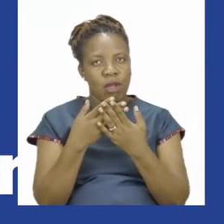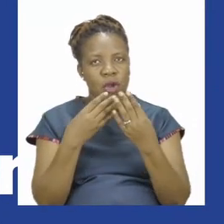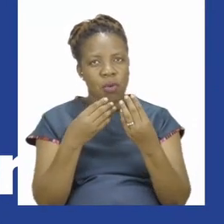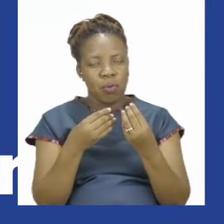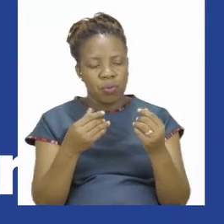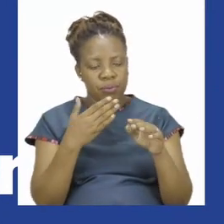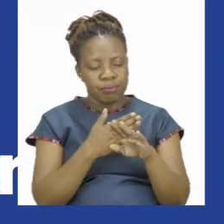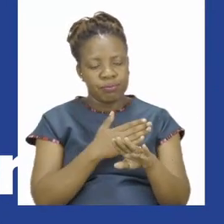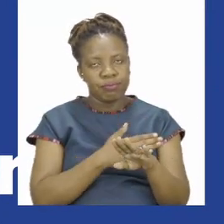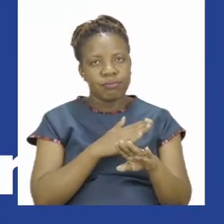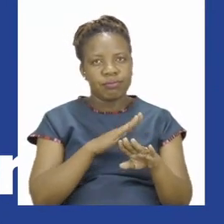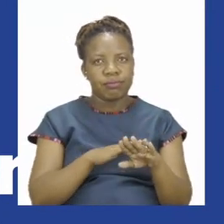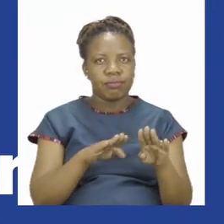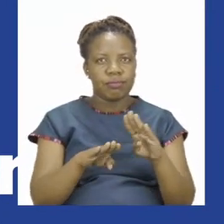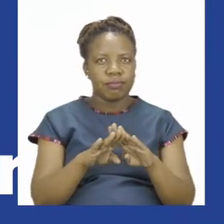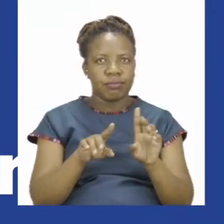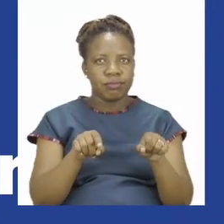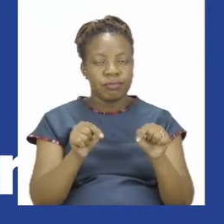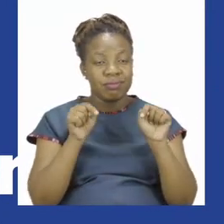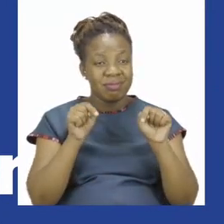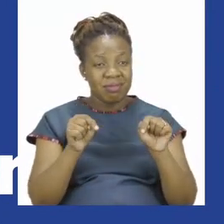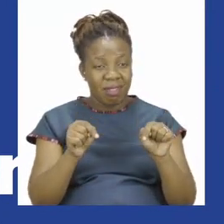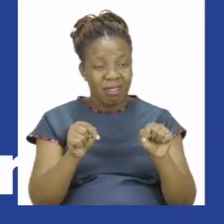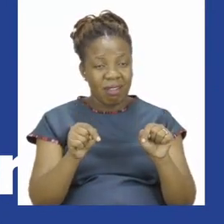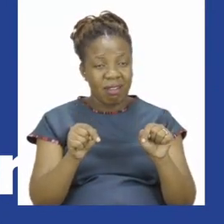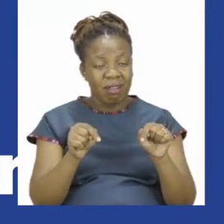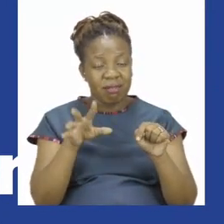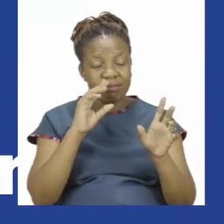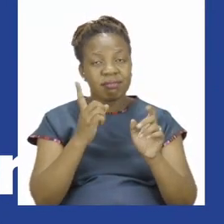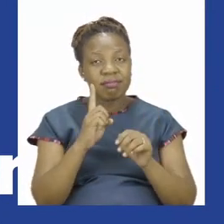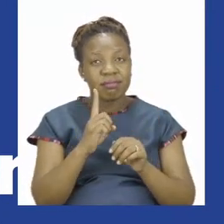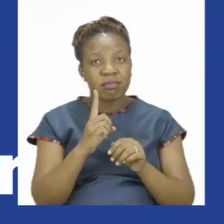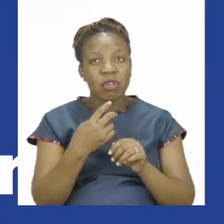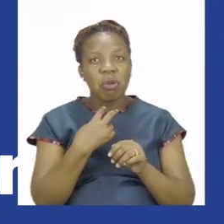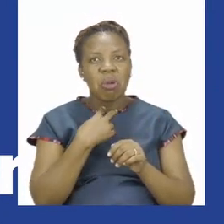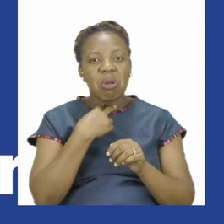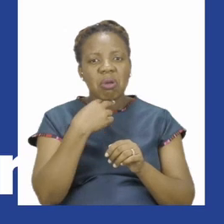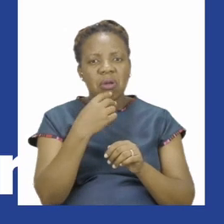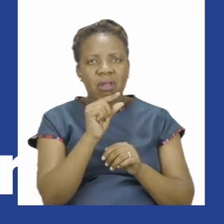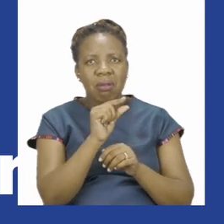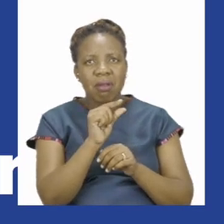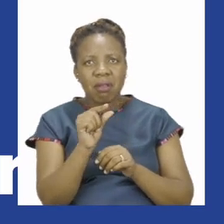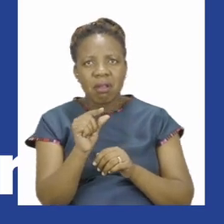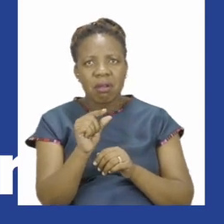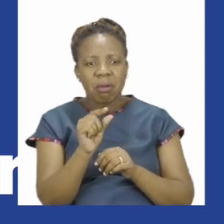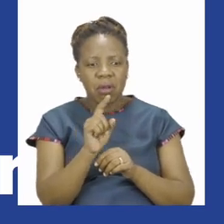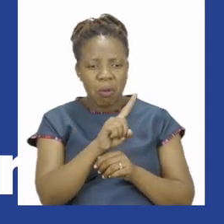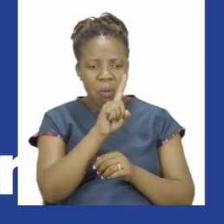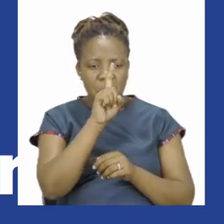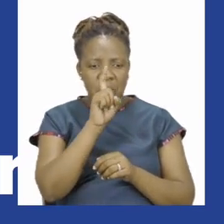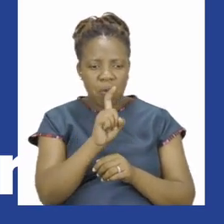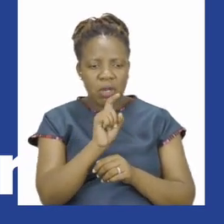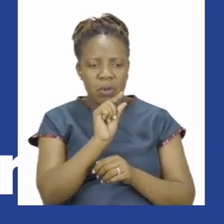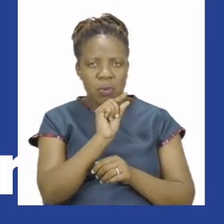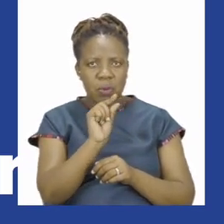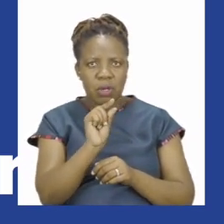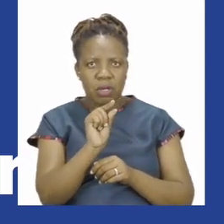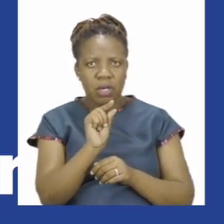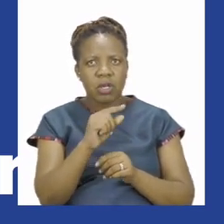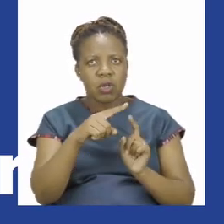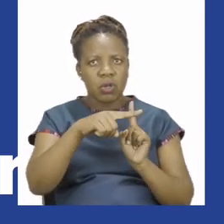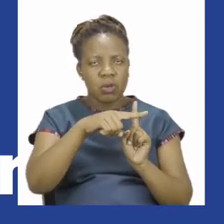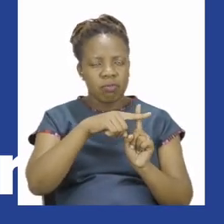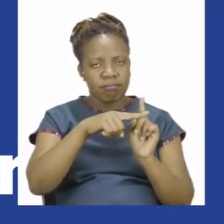else. For today's lesson, we will be doing phonics, question words, and computation.